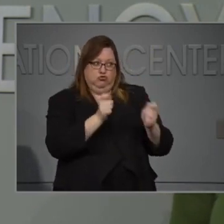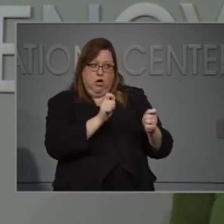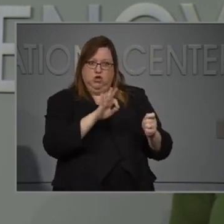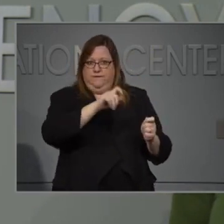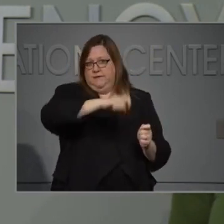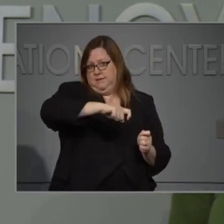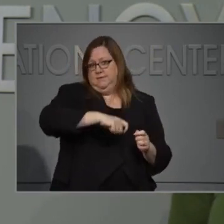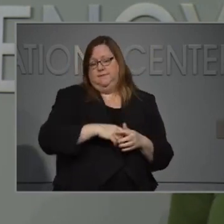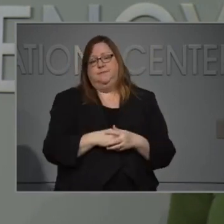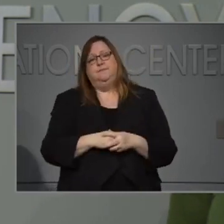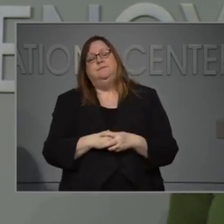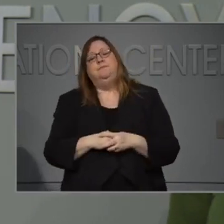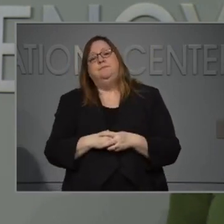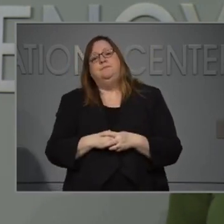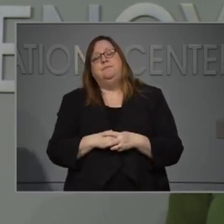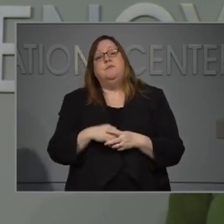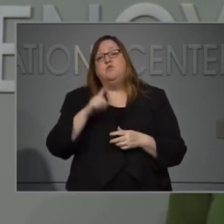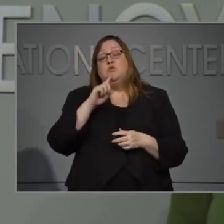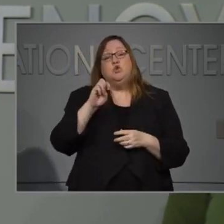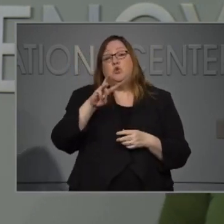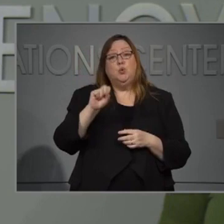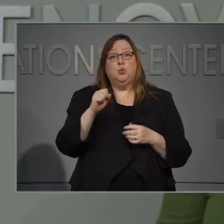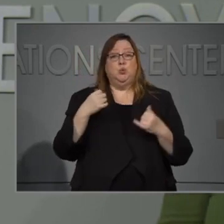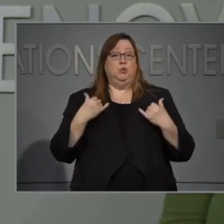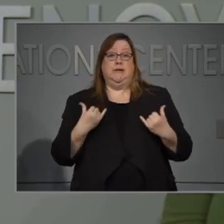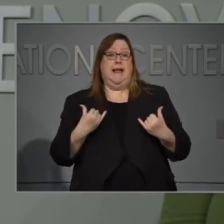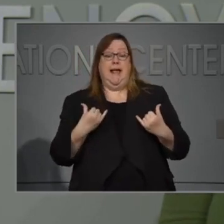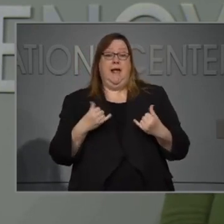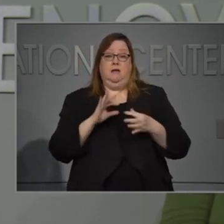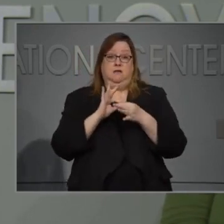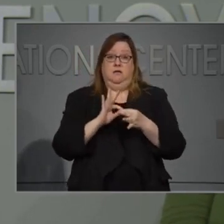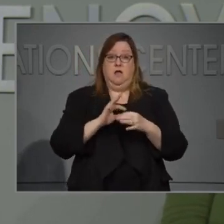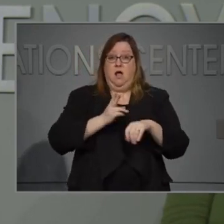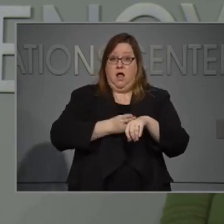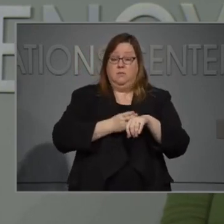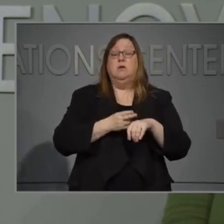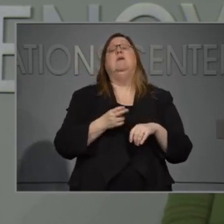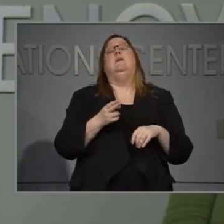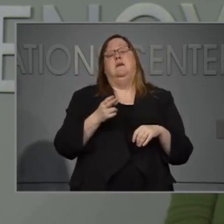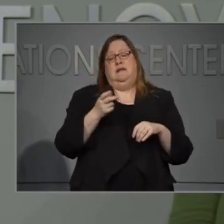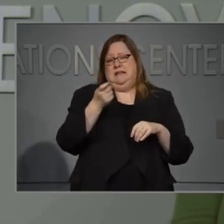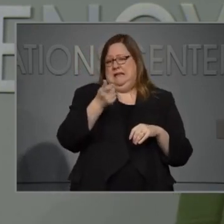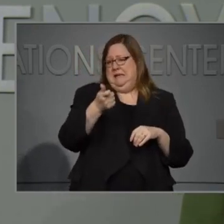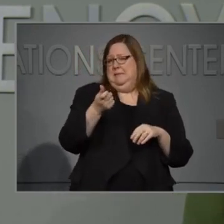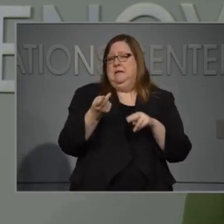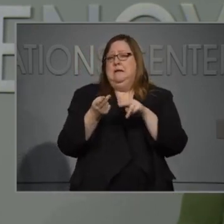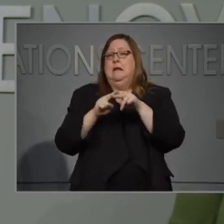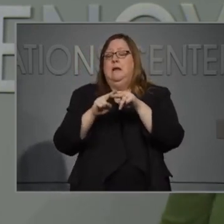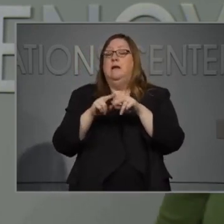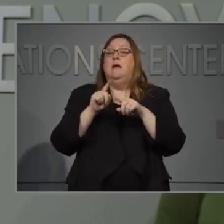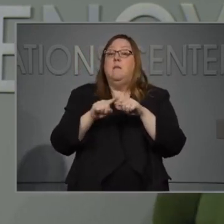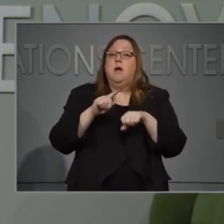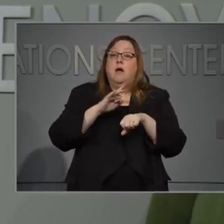overall, news for today in terms of hospitalizations is they are slightly up, but we have capacity here